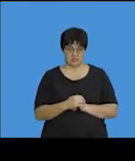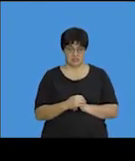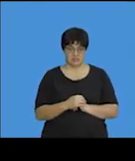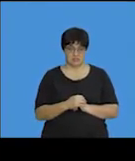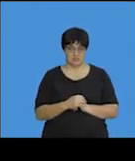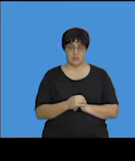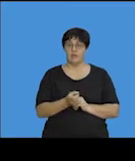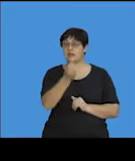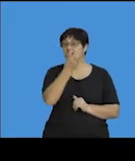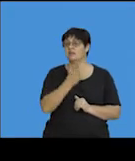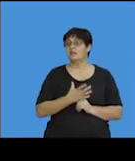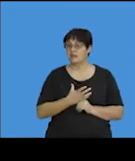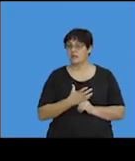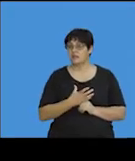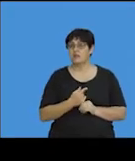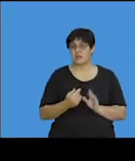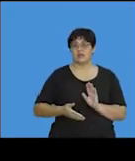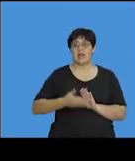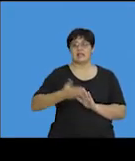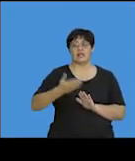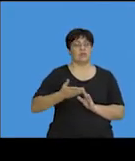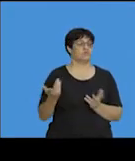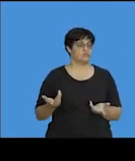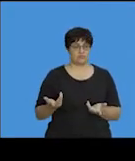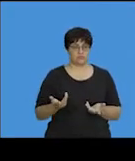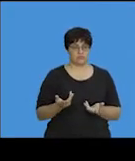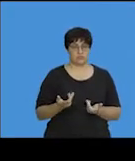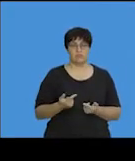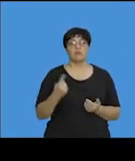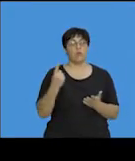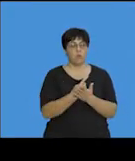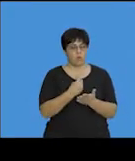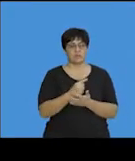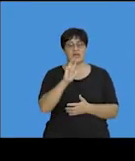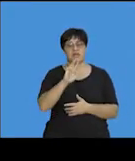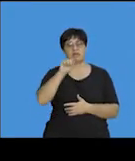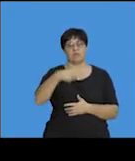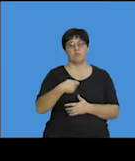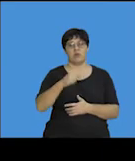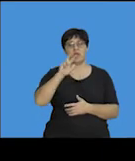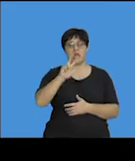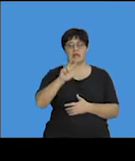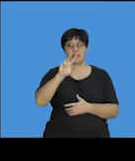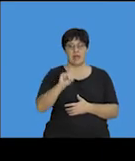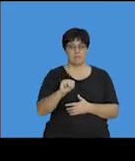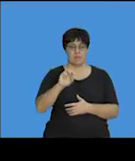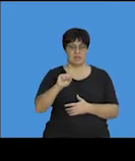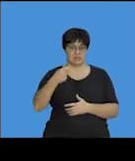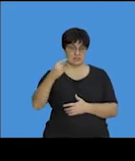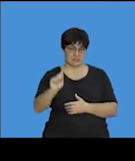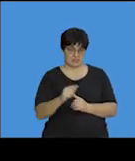What they don't tell you is what acceleration is. But we know it's always 9.8 meters per